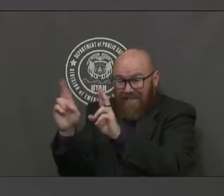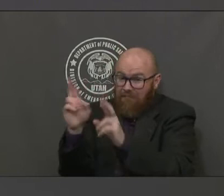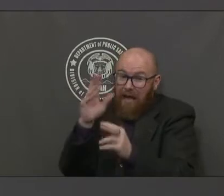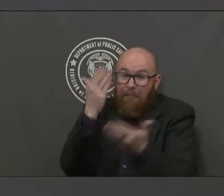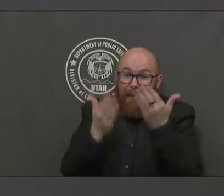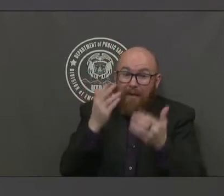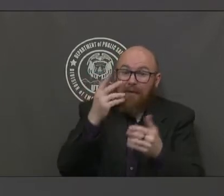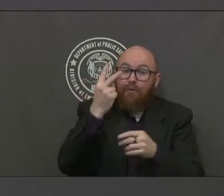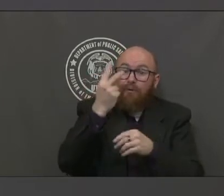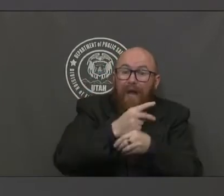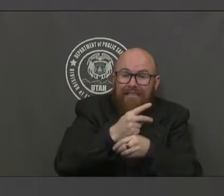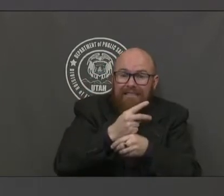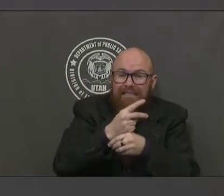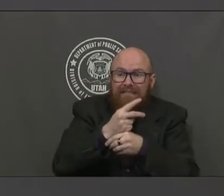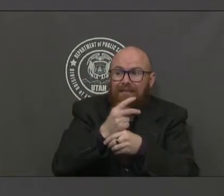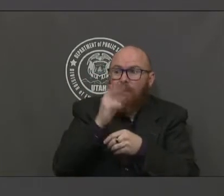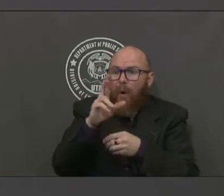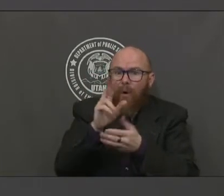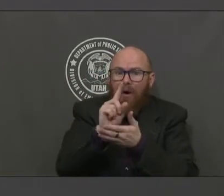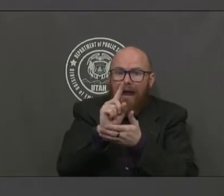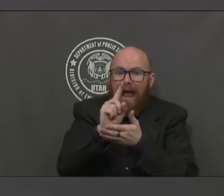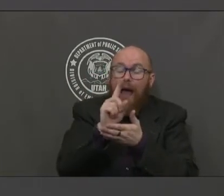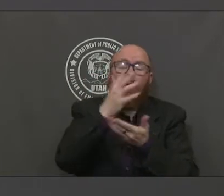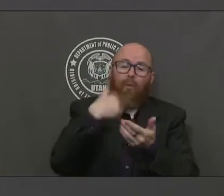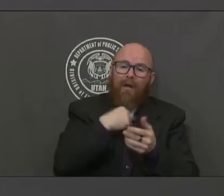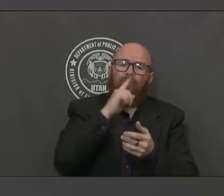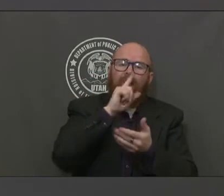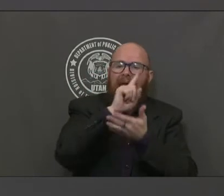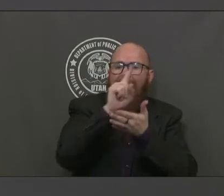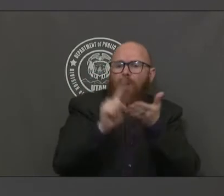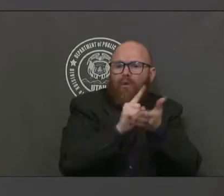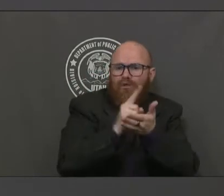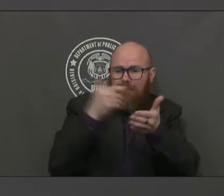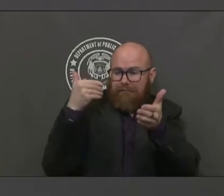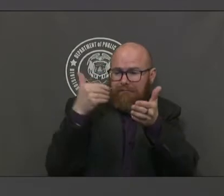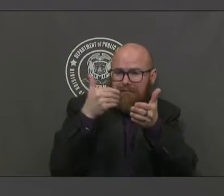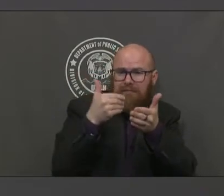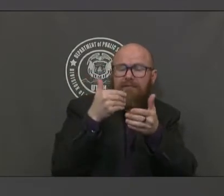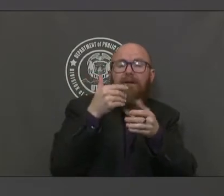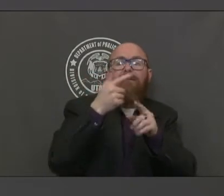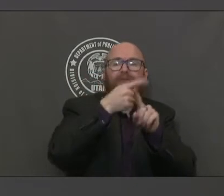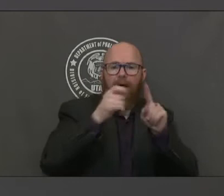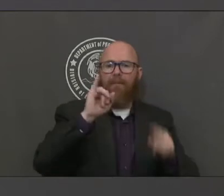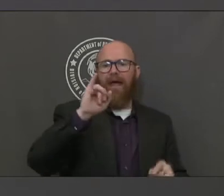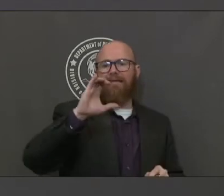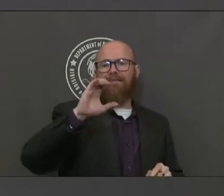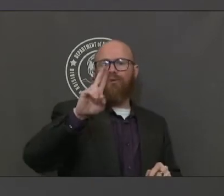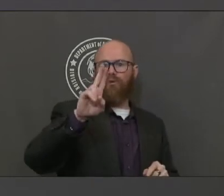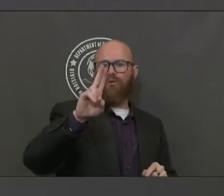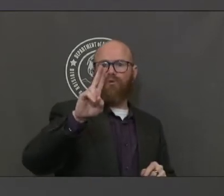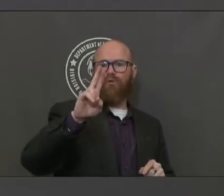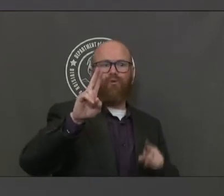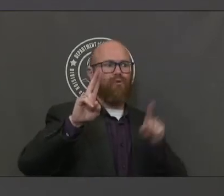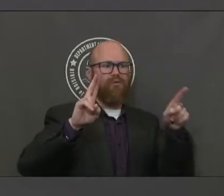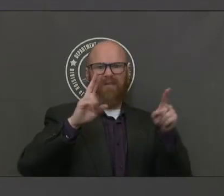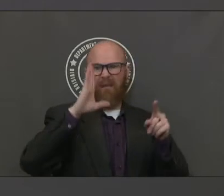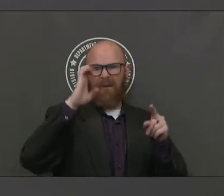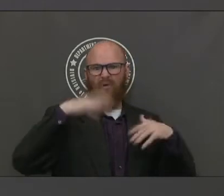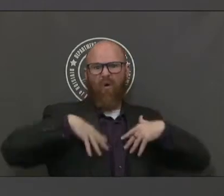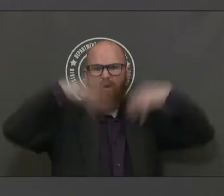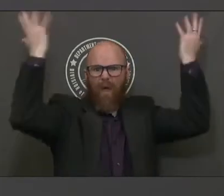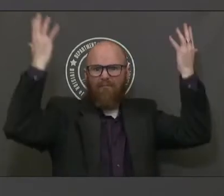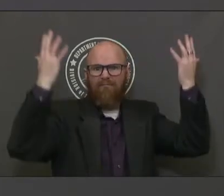away from our ICUs being overwhelmed and having to use this triage center.